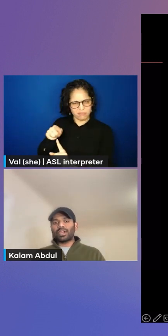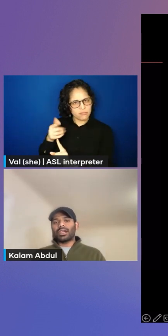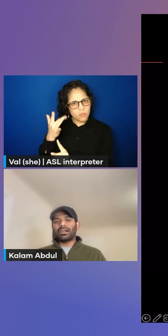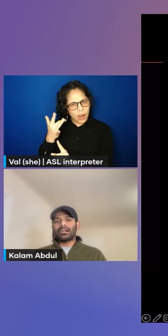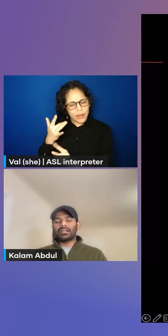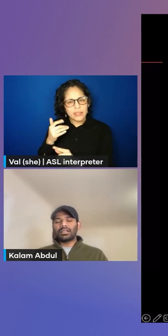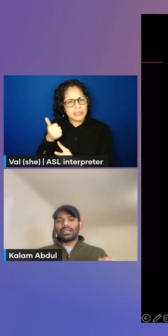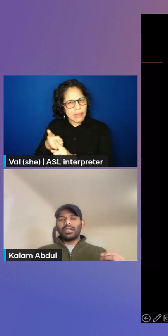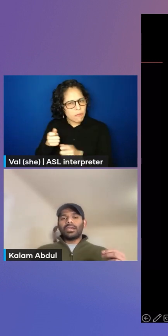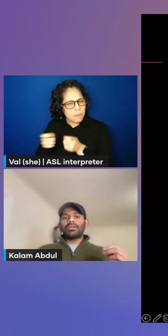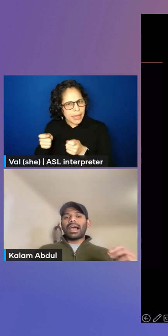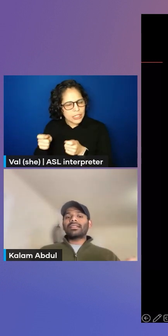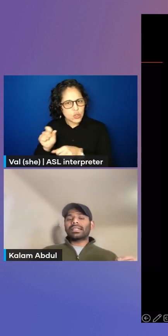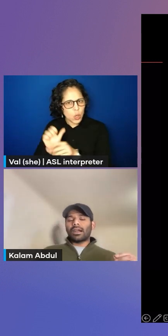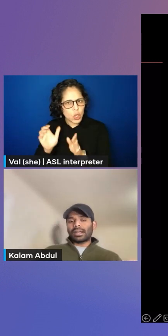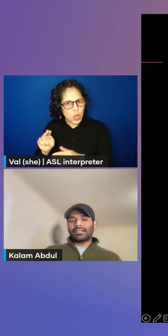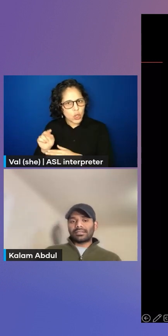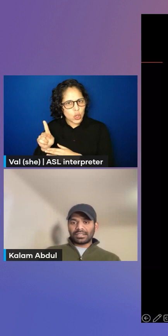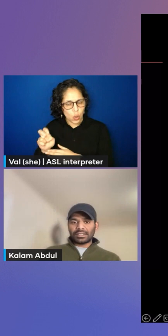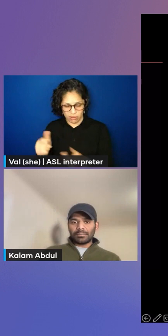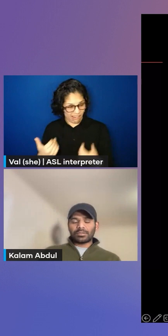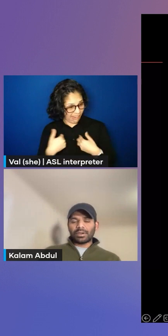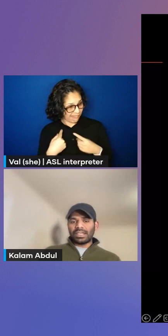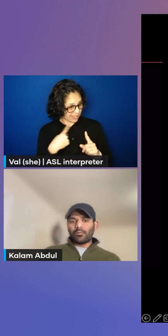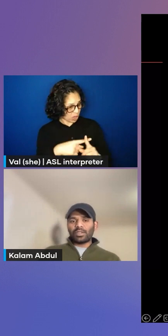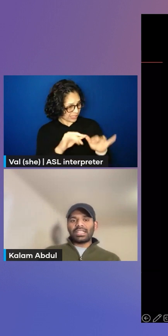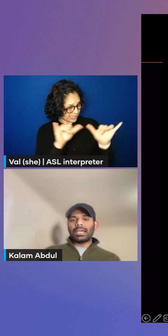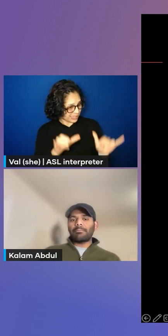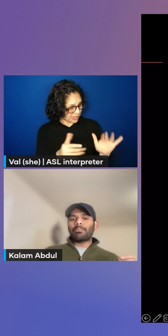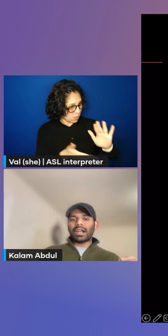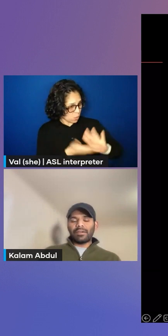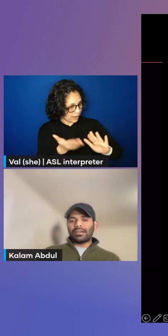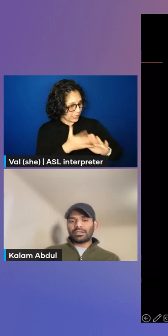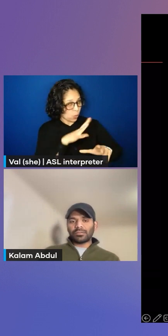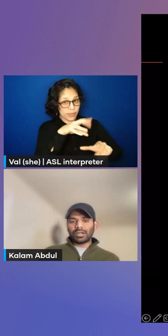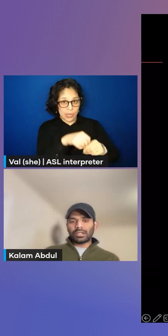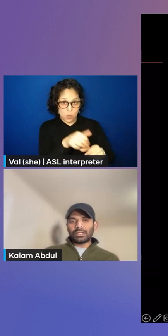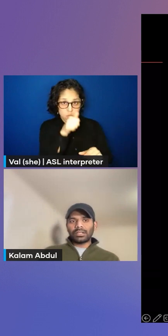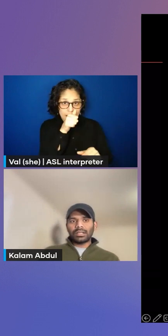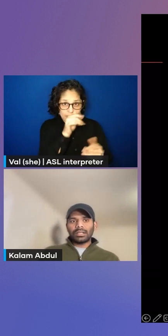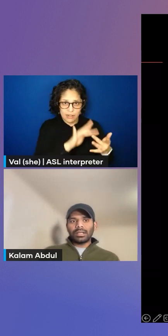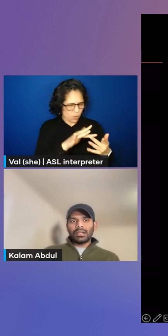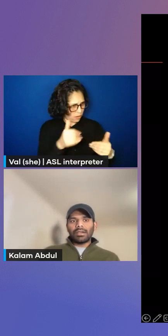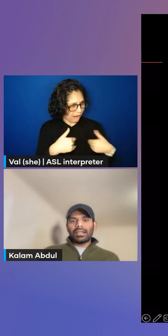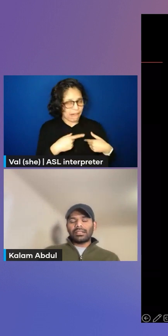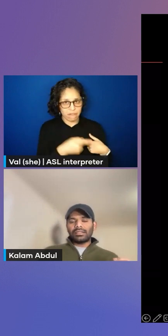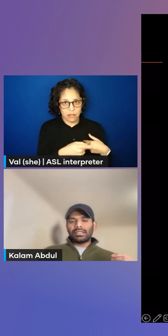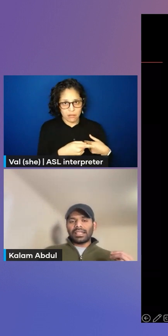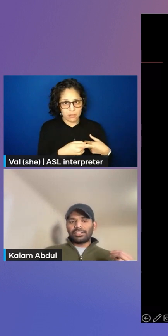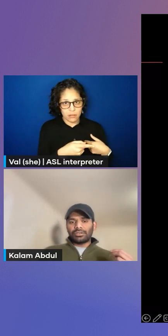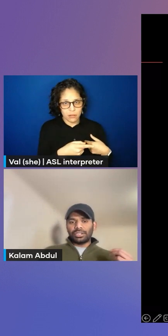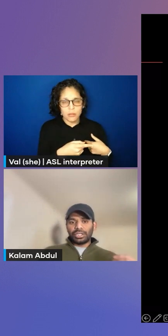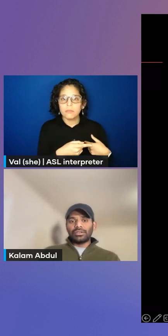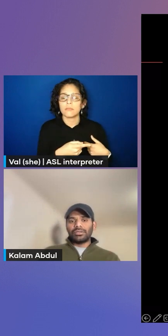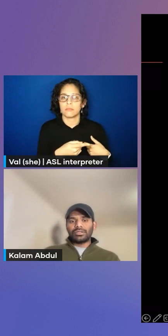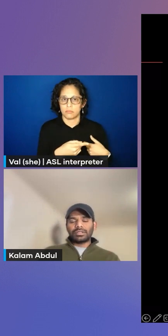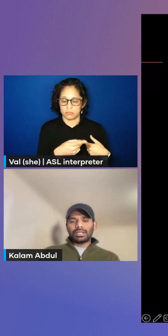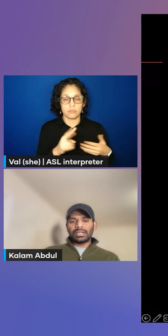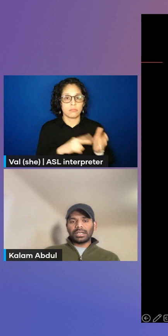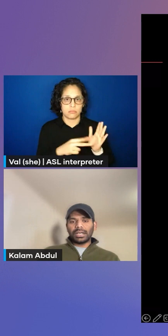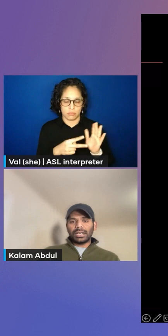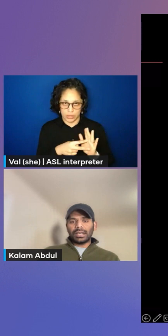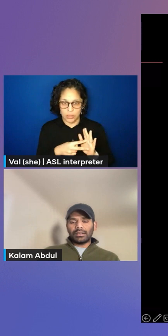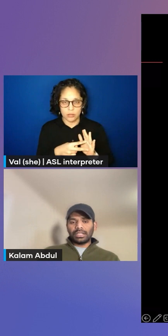case where you have the target systems running within a private network, right? Then you could